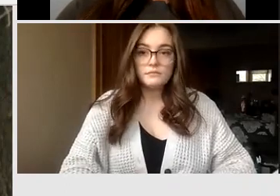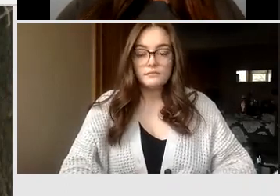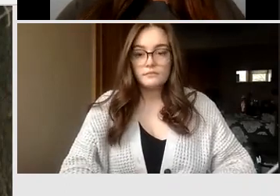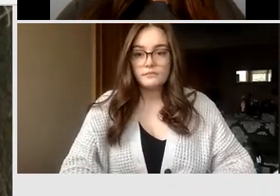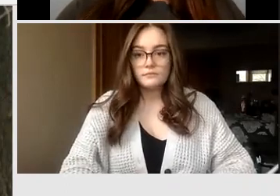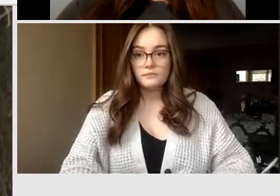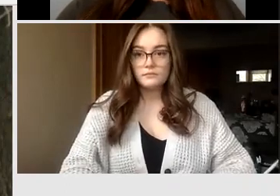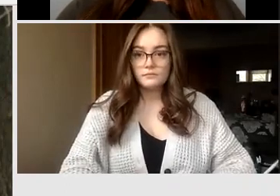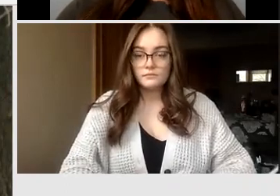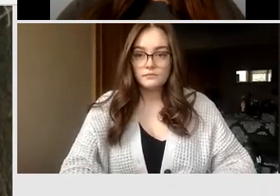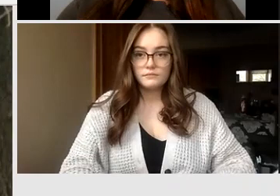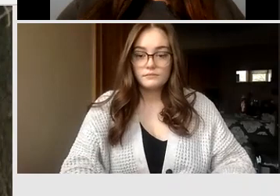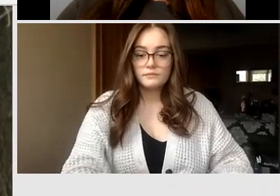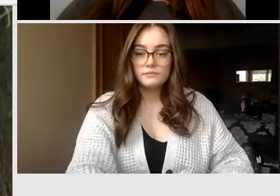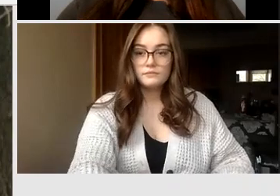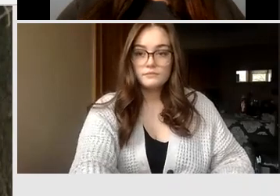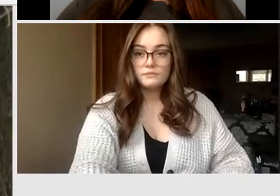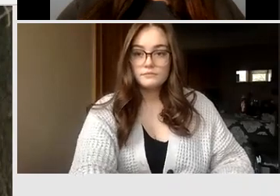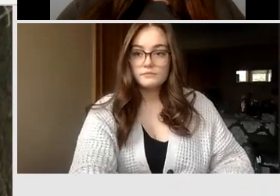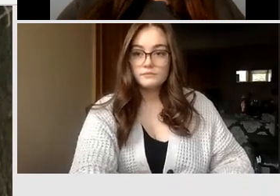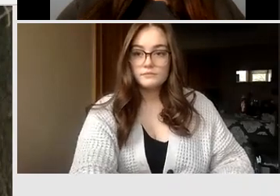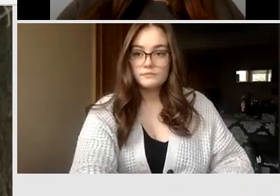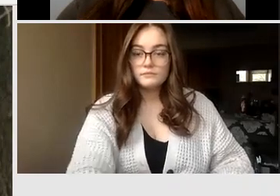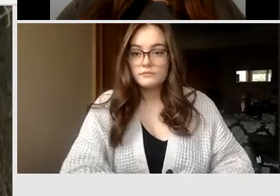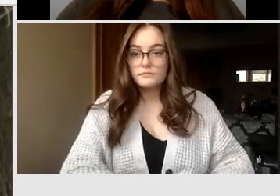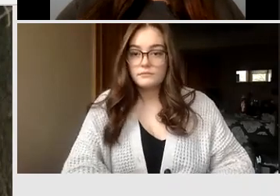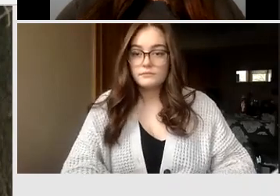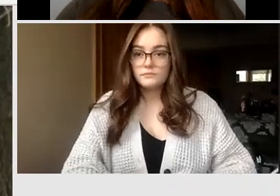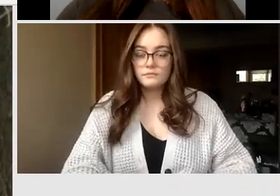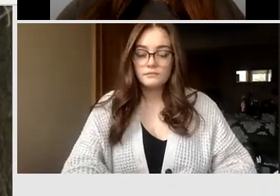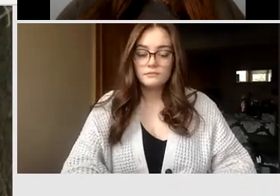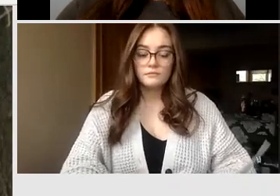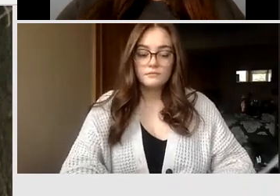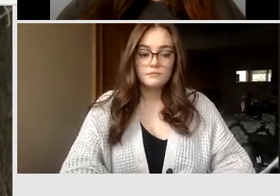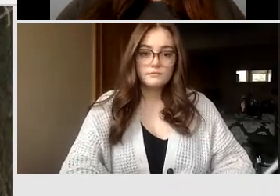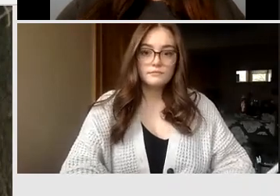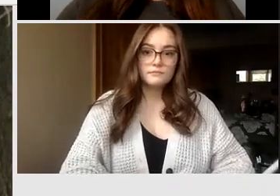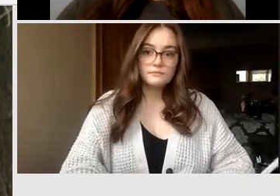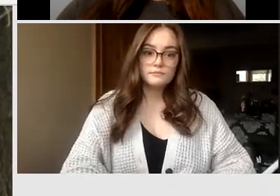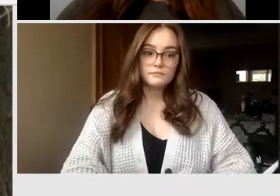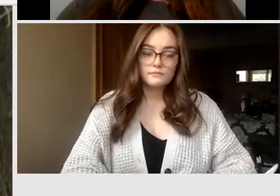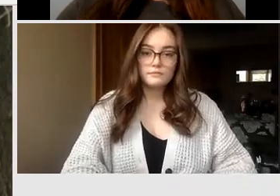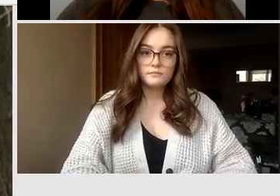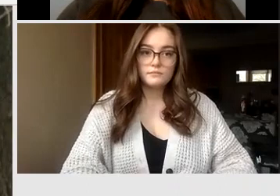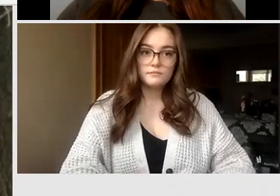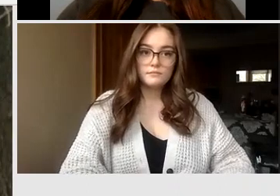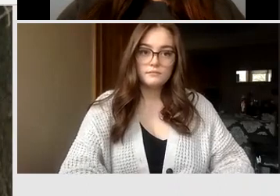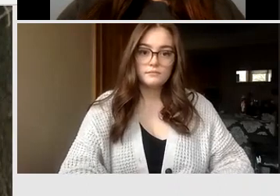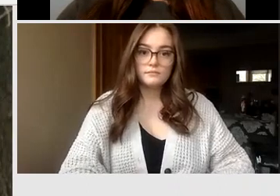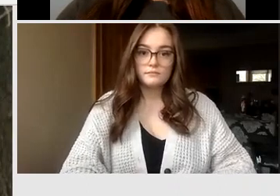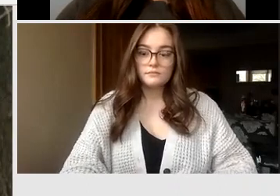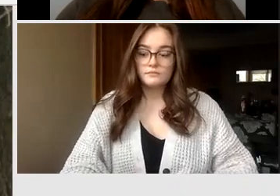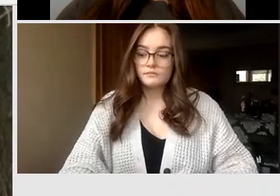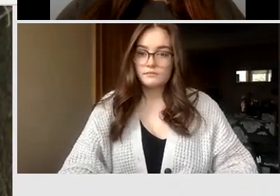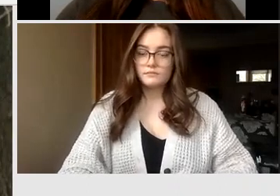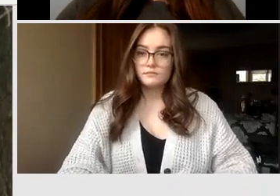War, over 600,000 Union and Confederate soldiers were dead. Compare that to 25,000 killed in the Revolutionary